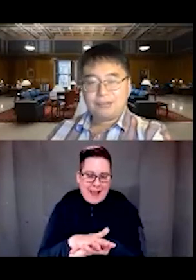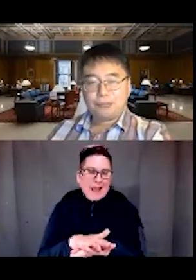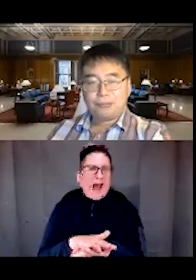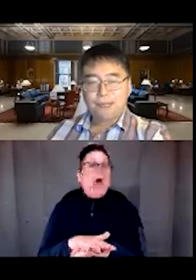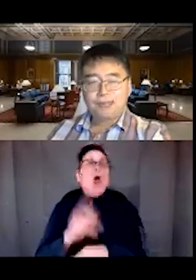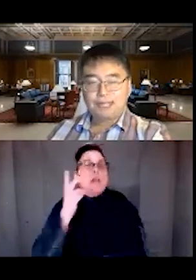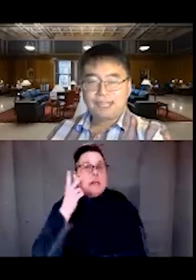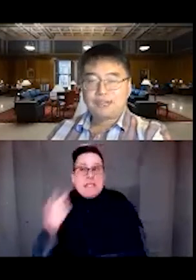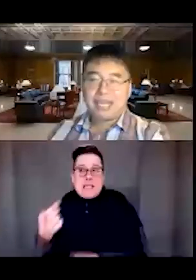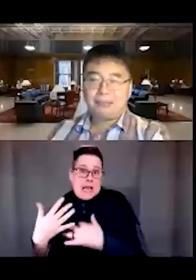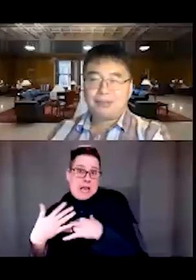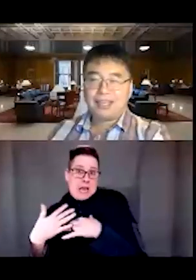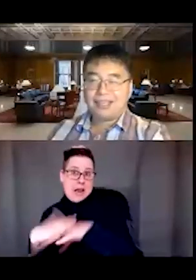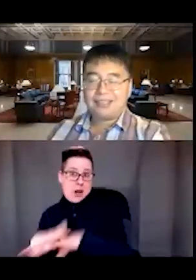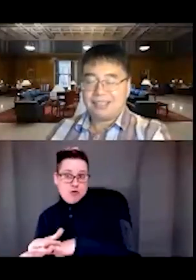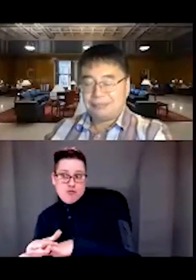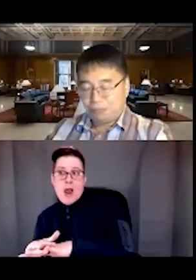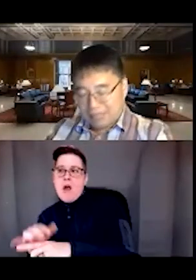And what that essentially